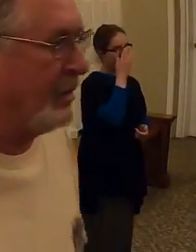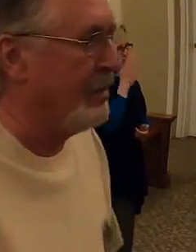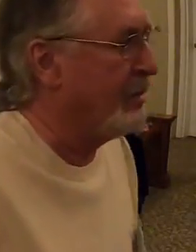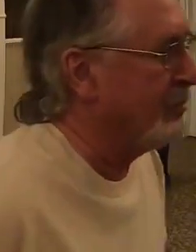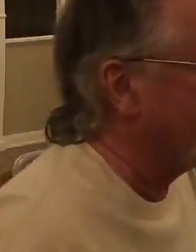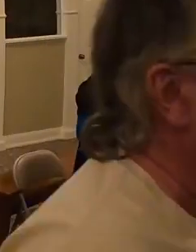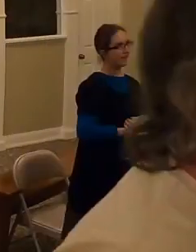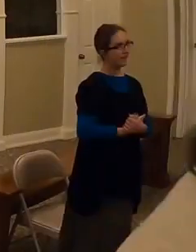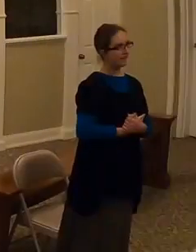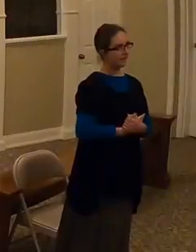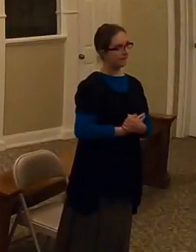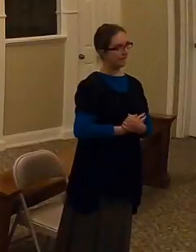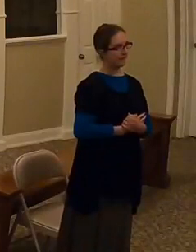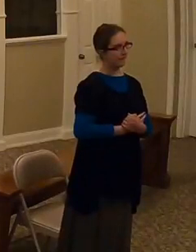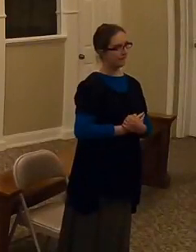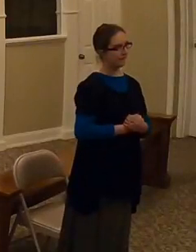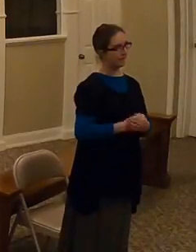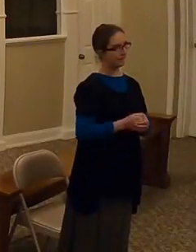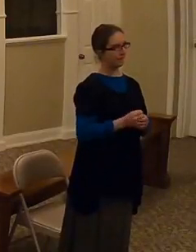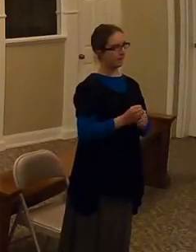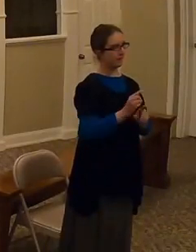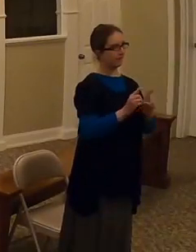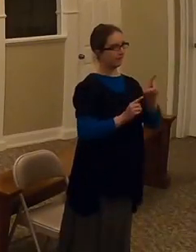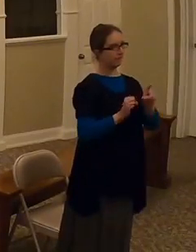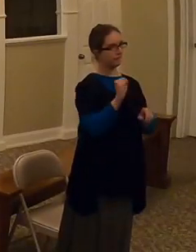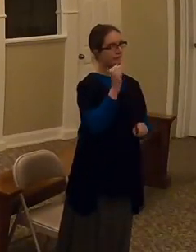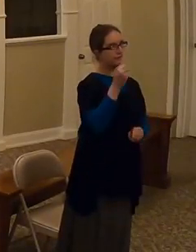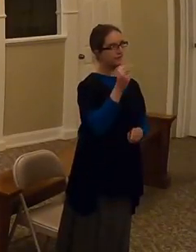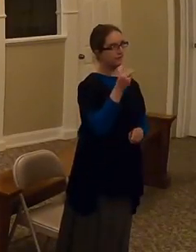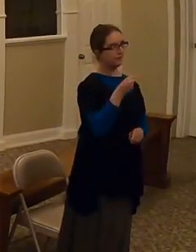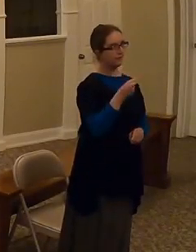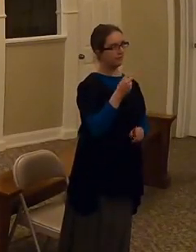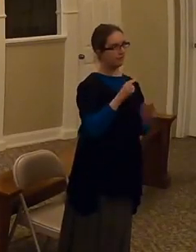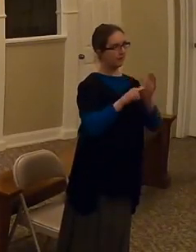Jesus. Bright and morning star.